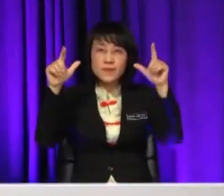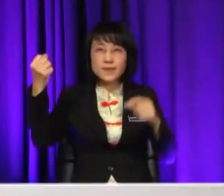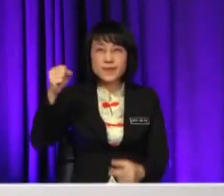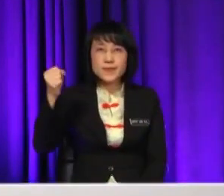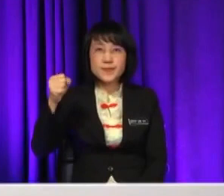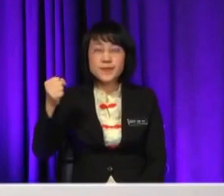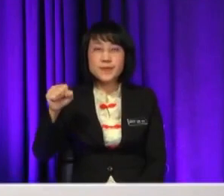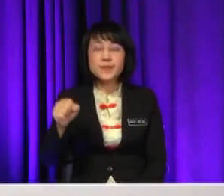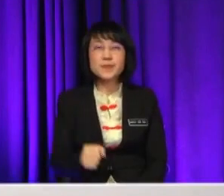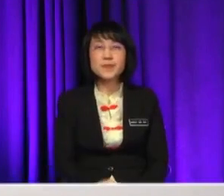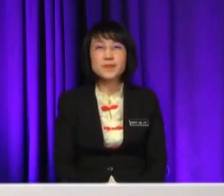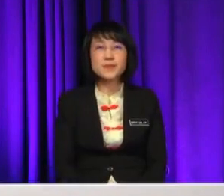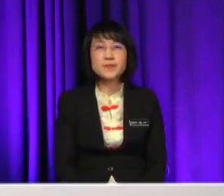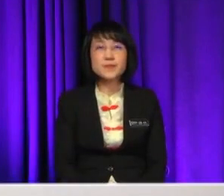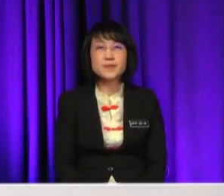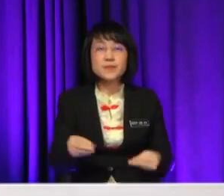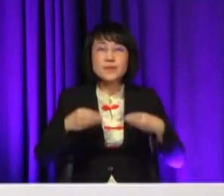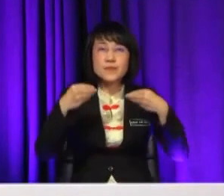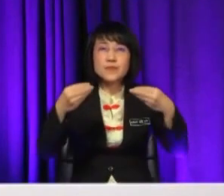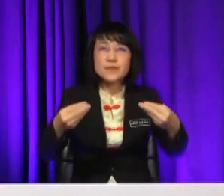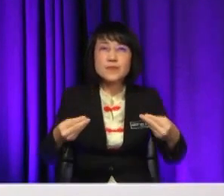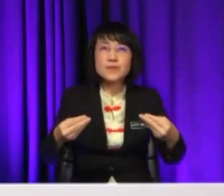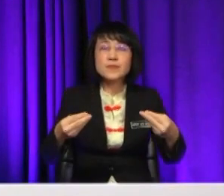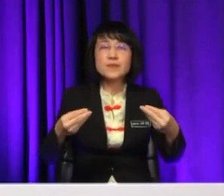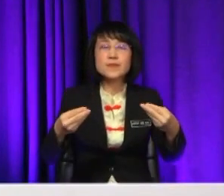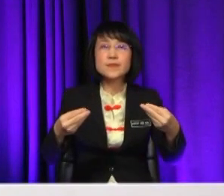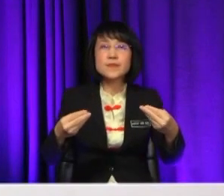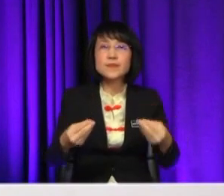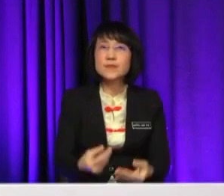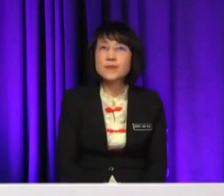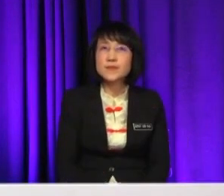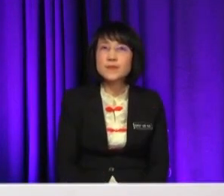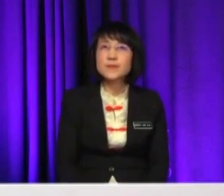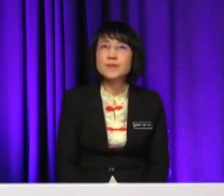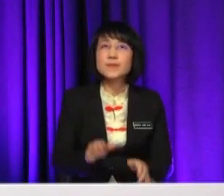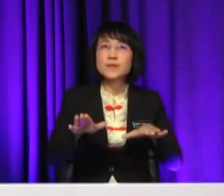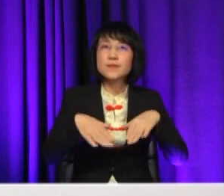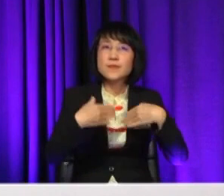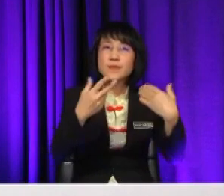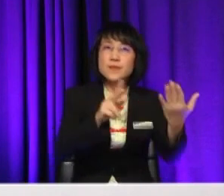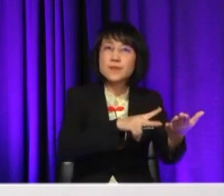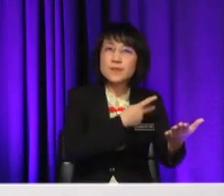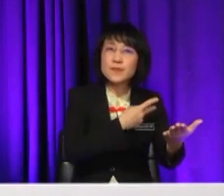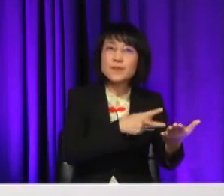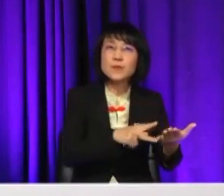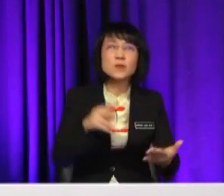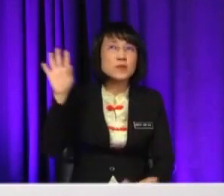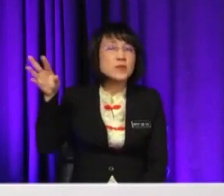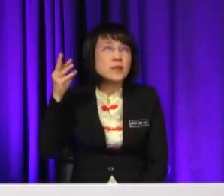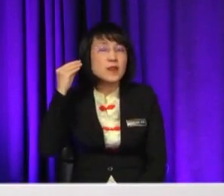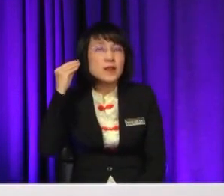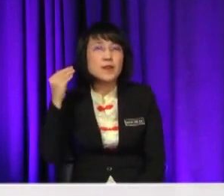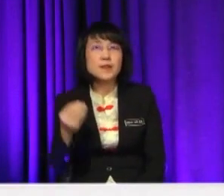right? So it's supposed to give you a sense of how the poem should sound like. What